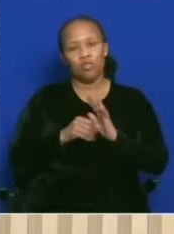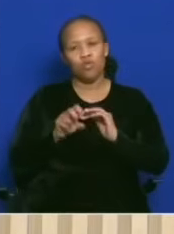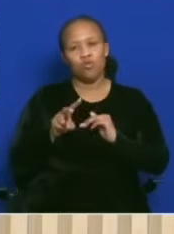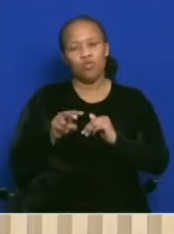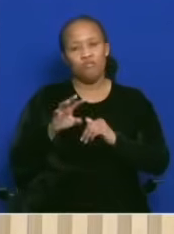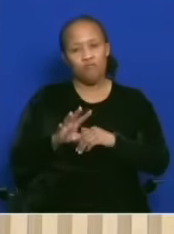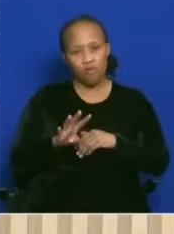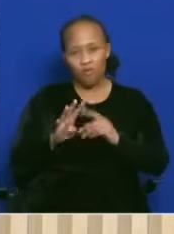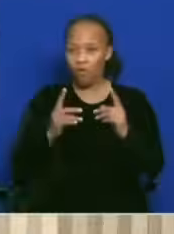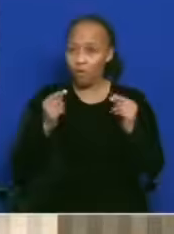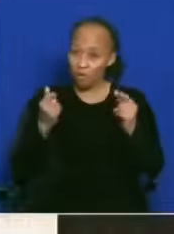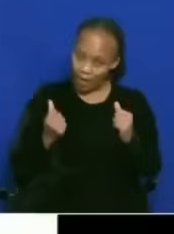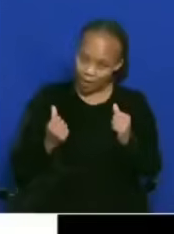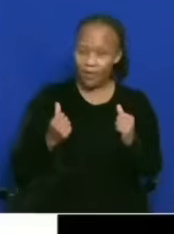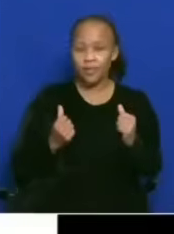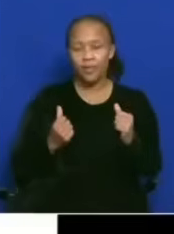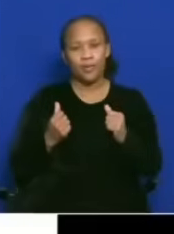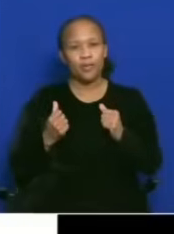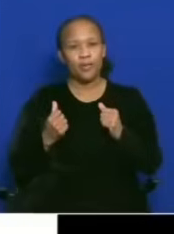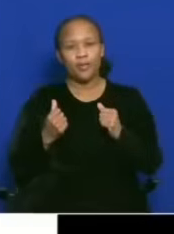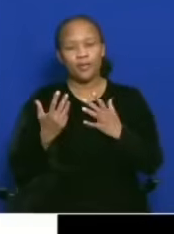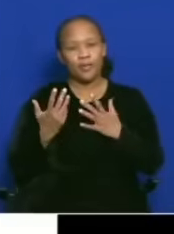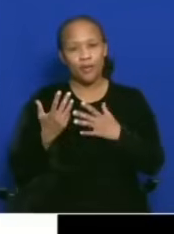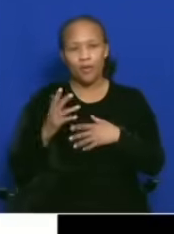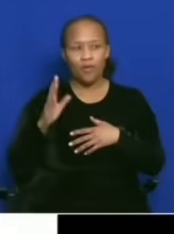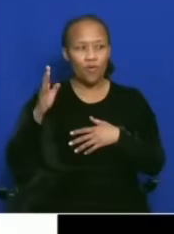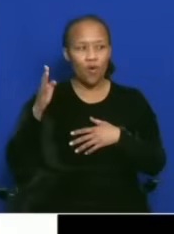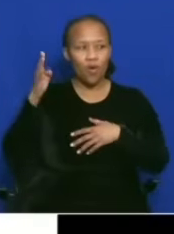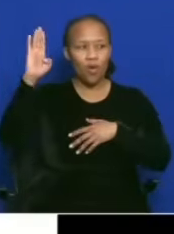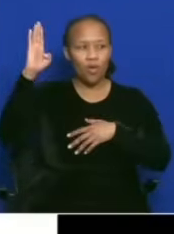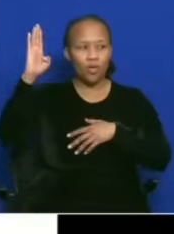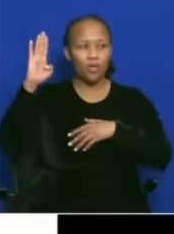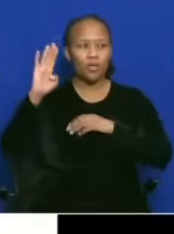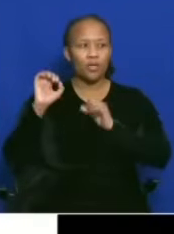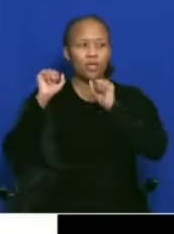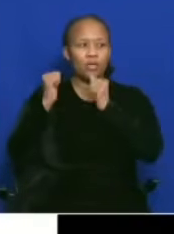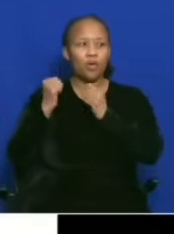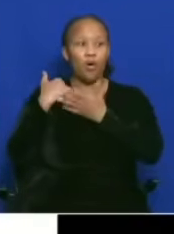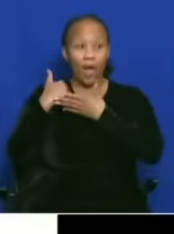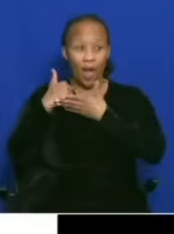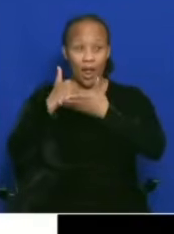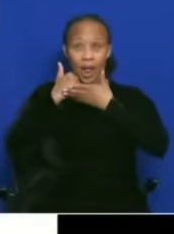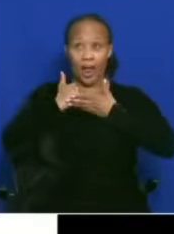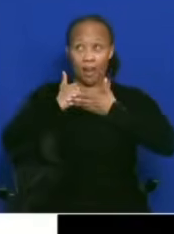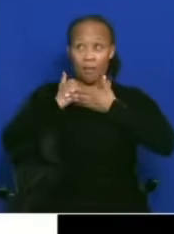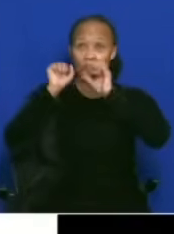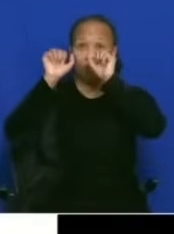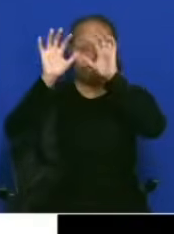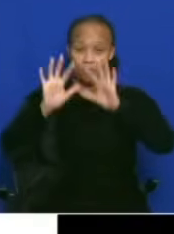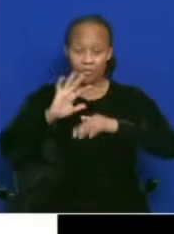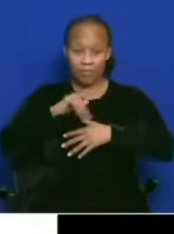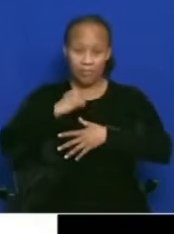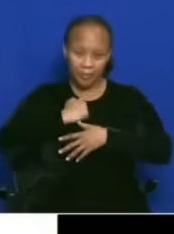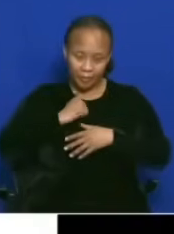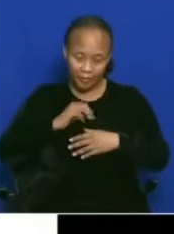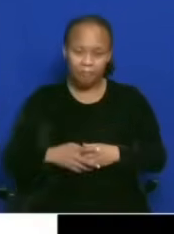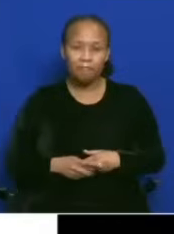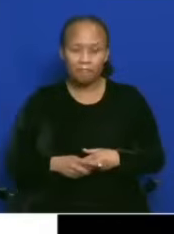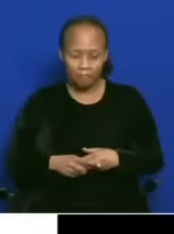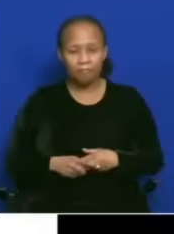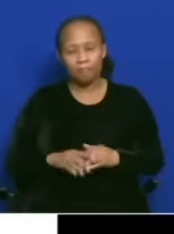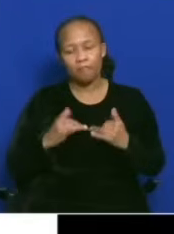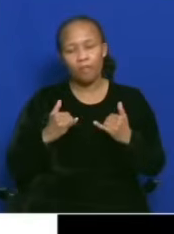inshallah. And General Khan responds, wassalam, bro, inshallah. And Mr. Valley says,